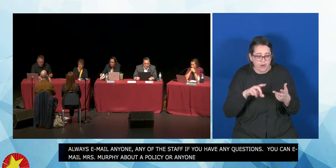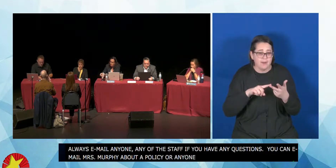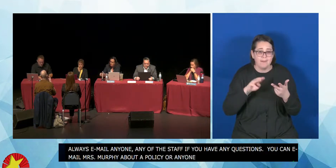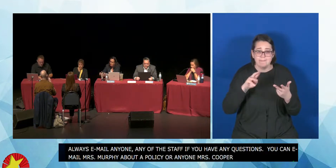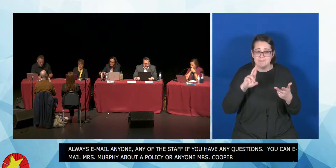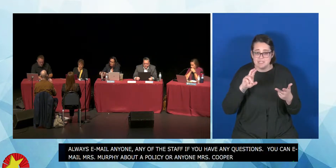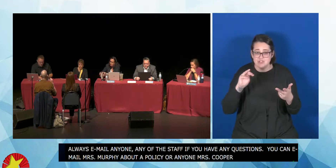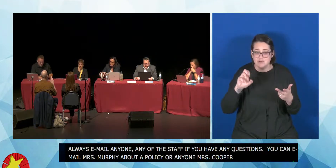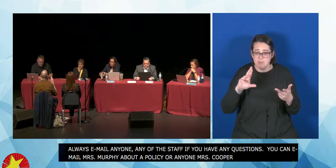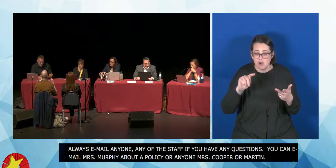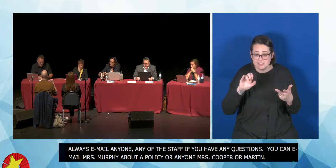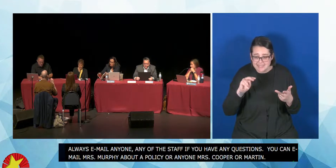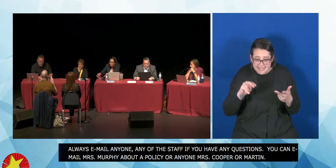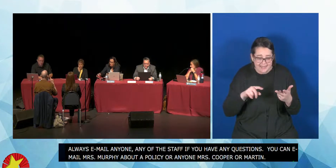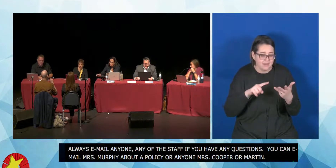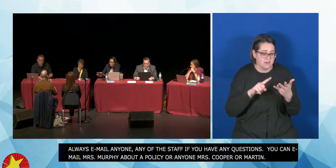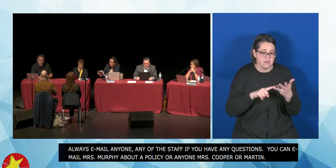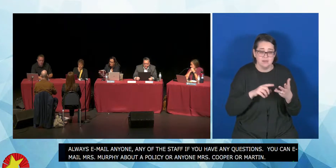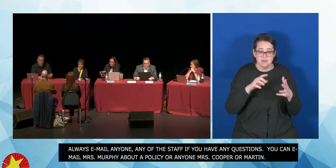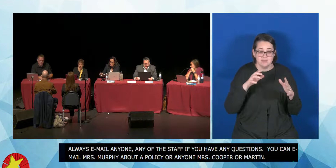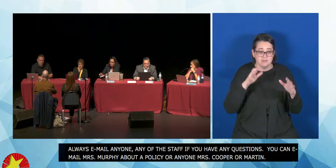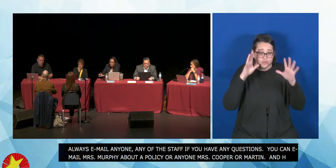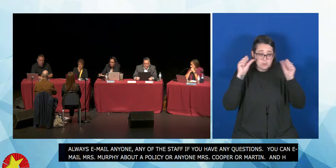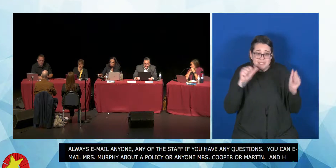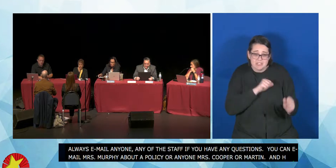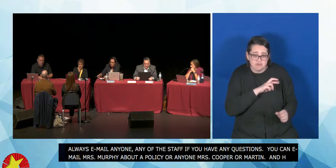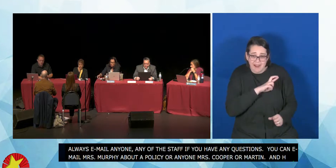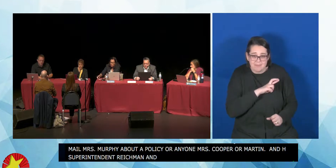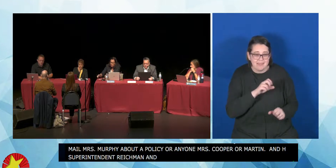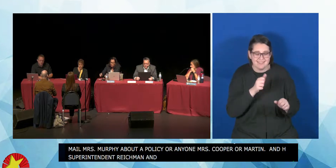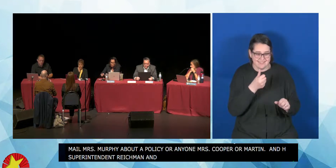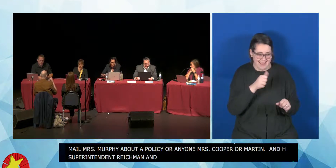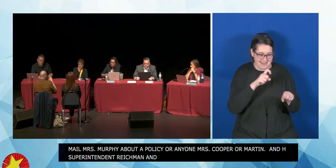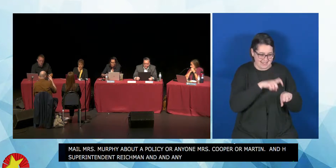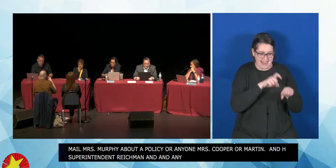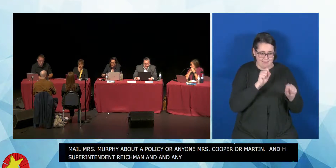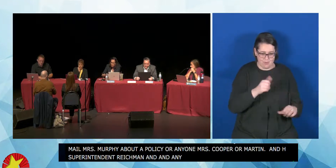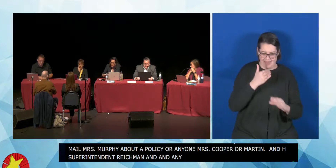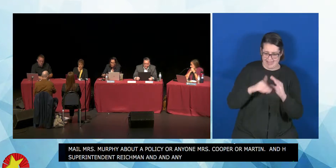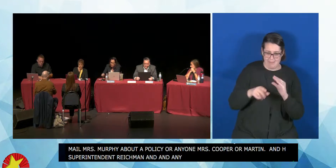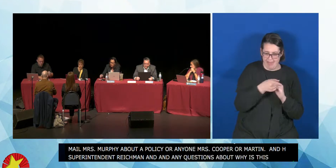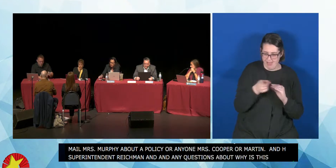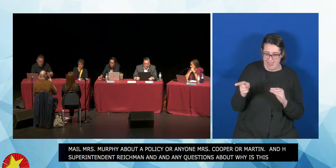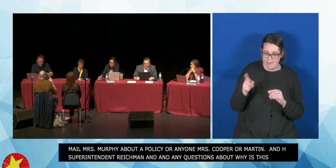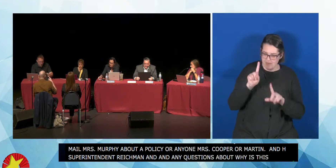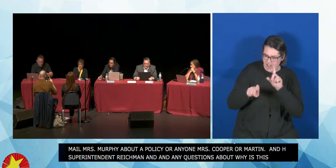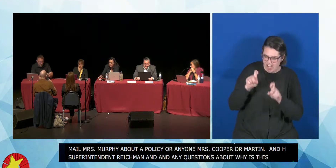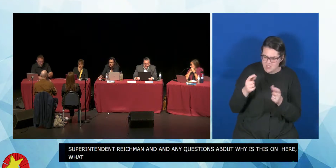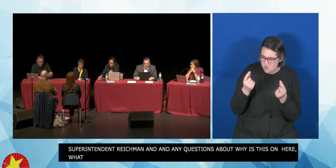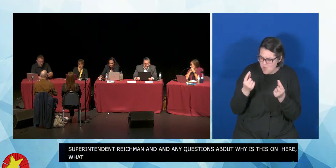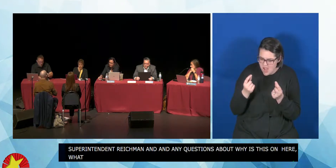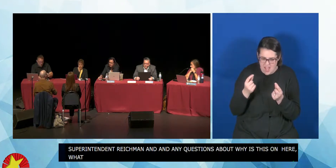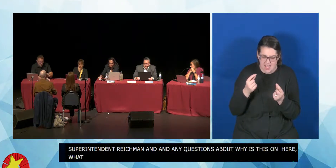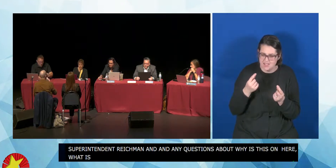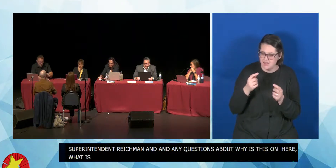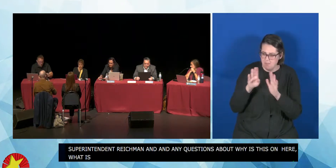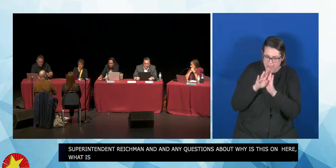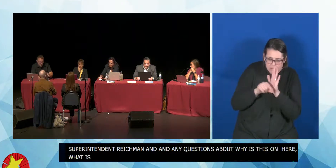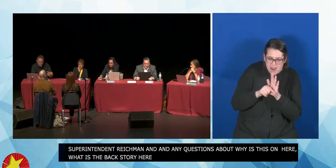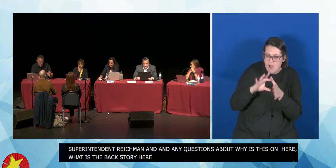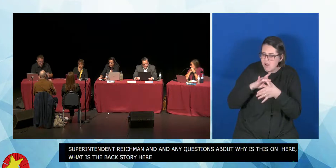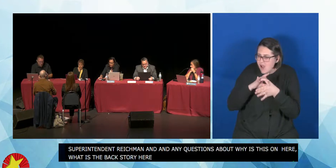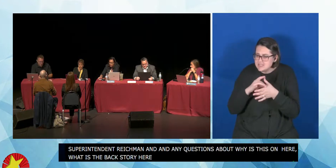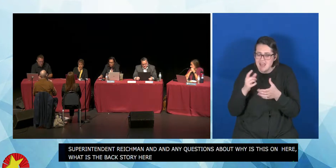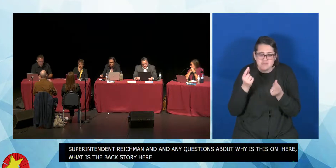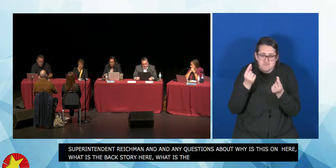Superintendent Reichman. You can always ask them questions about why is this on here, what's the backstory here, what's the context. Help me understand